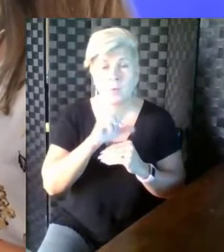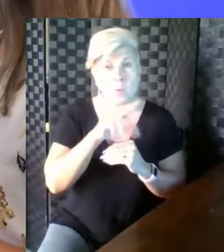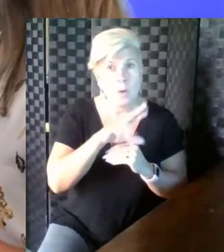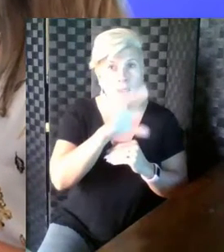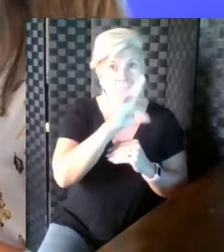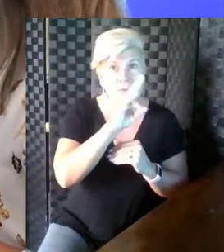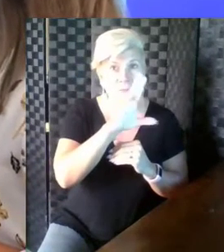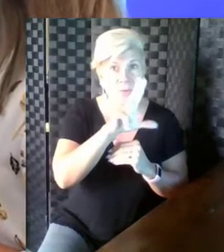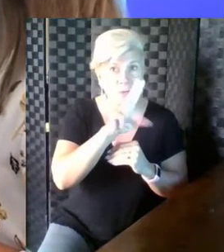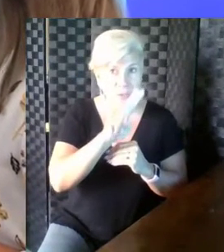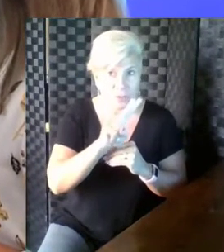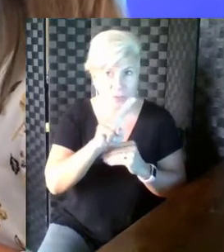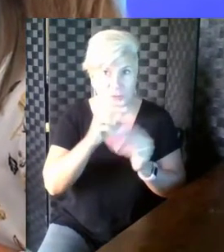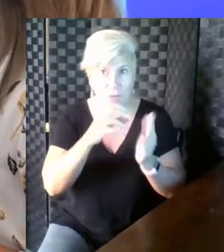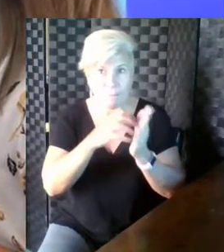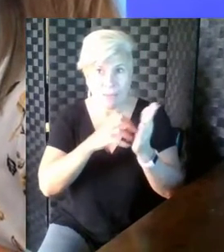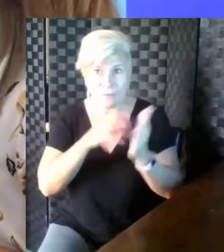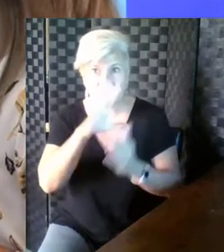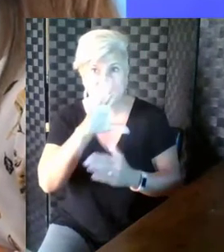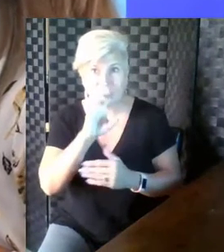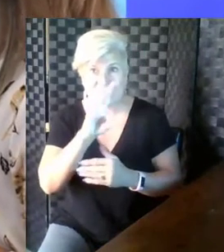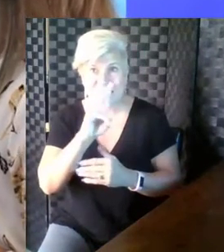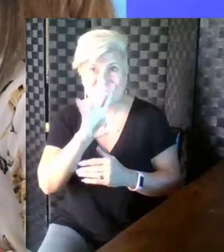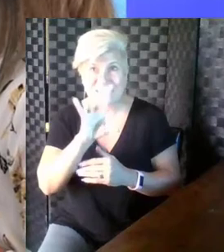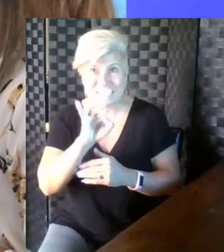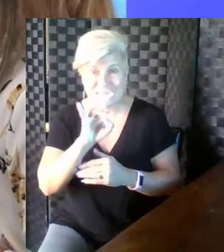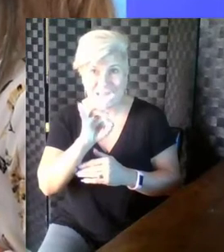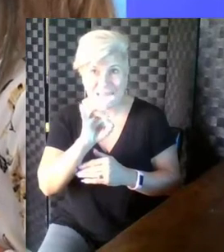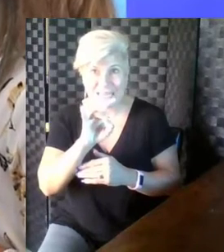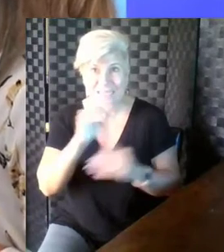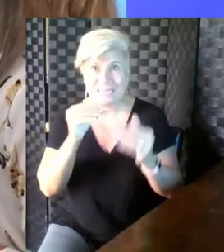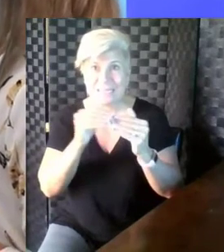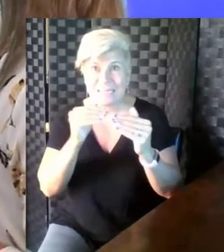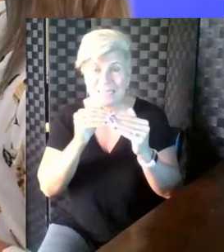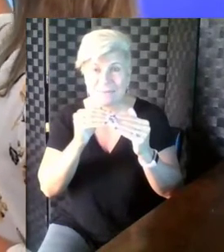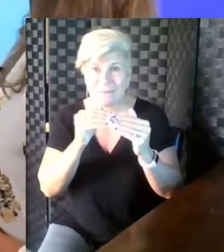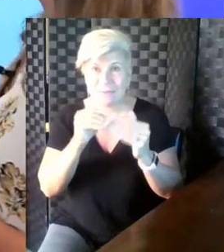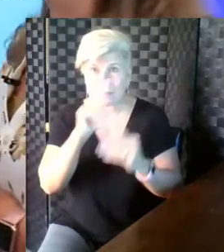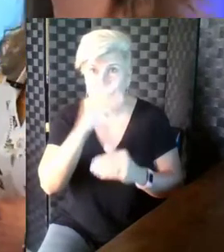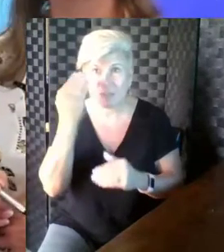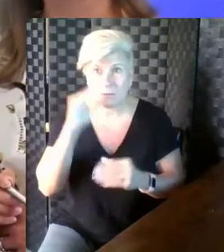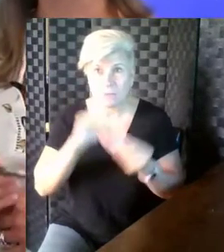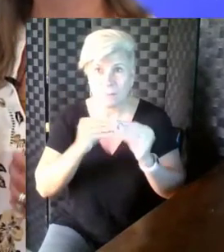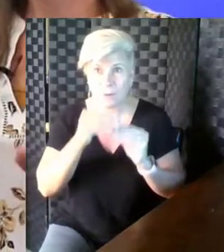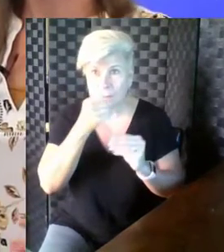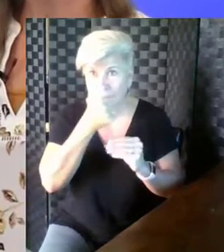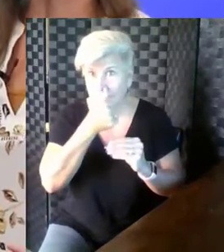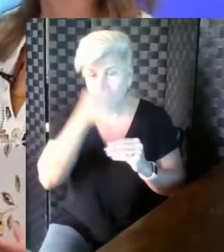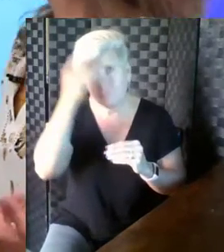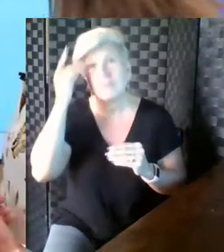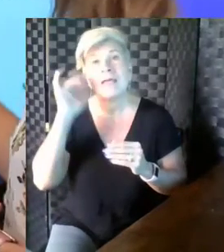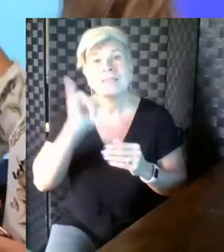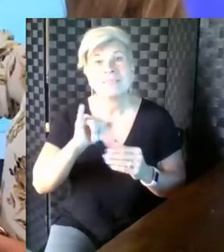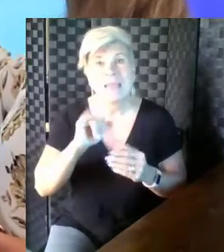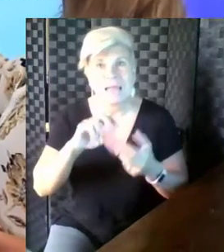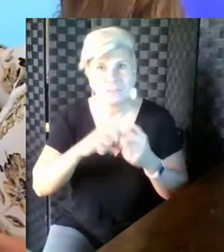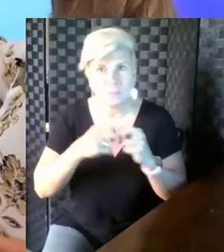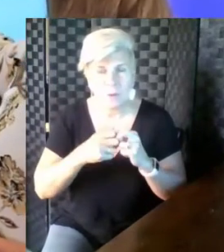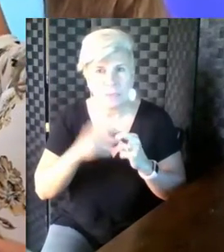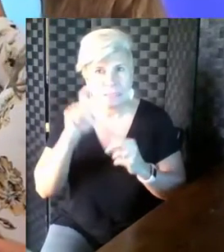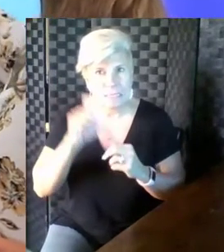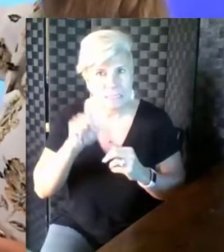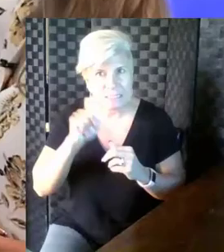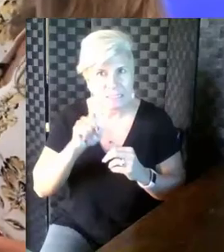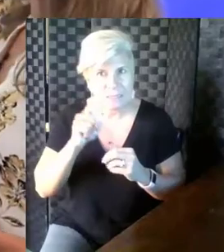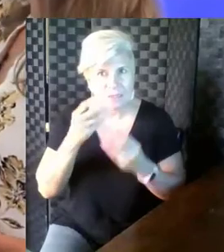568, or 732 minus 568 will give me my unknown number. That's the problem that